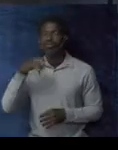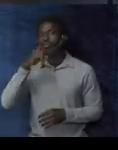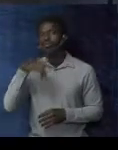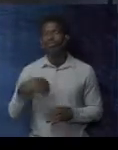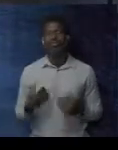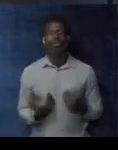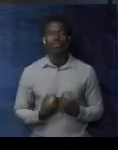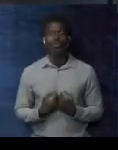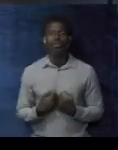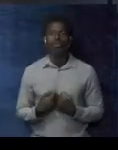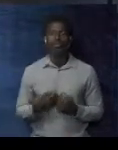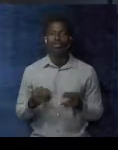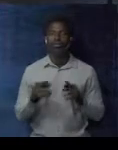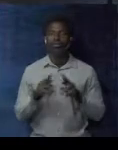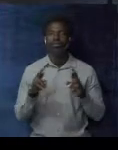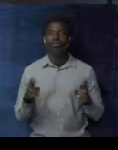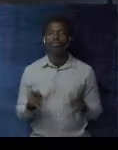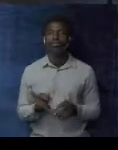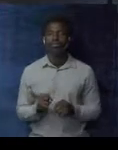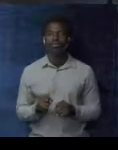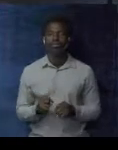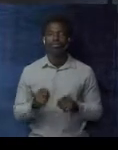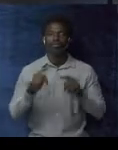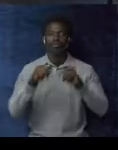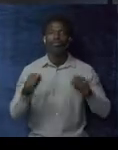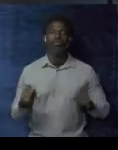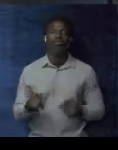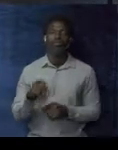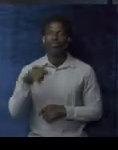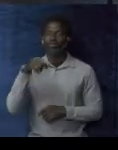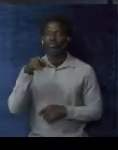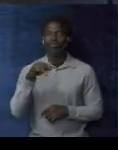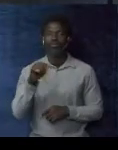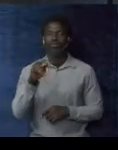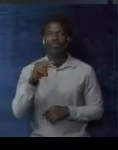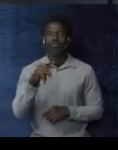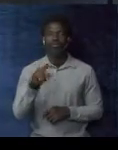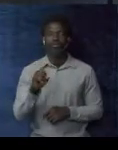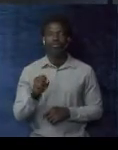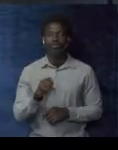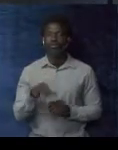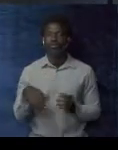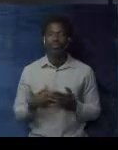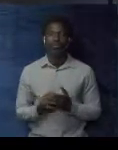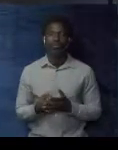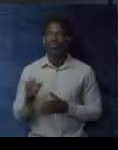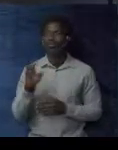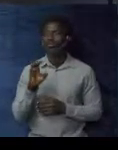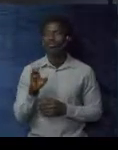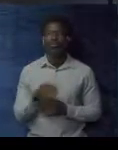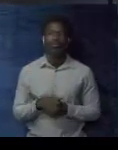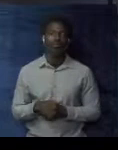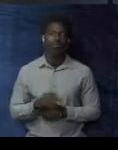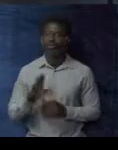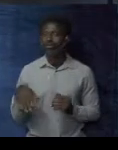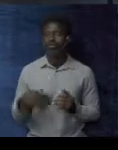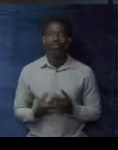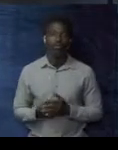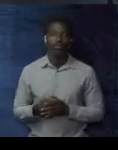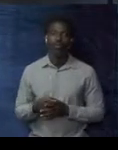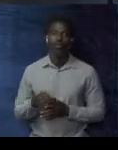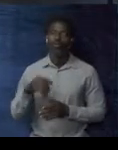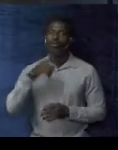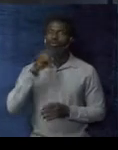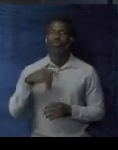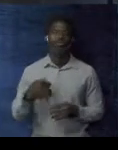All pyramids must have rectangles, triangles, quadrangles, or circles. Your guess is as good as mine.